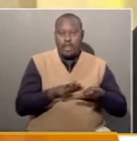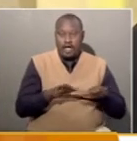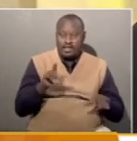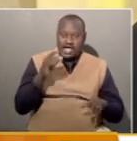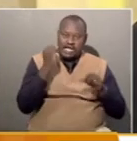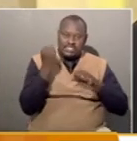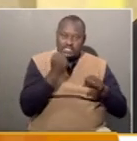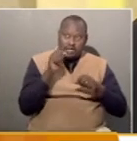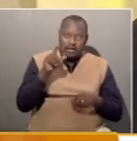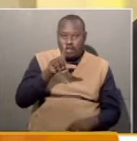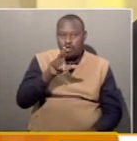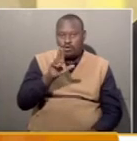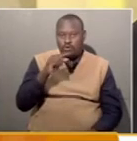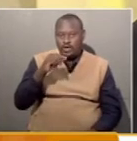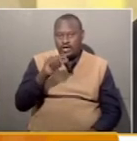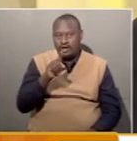sugarcane